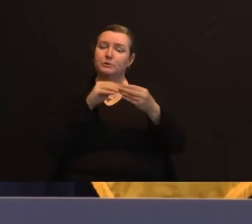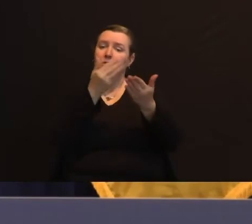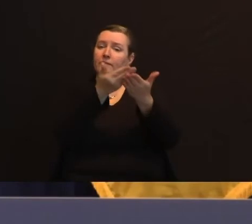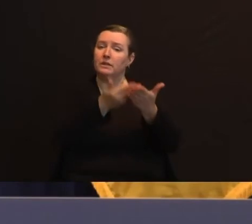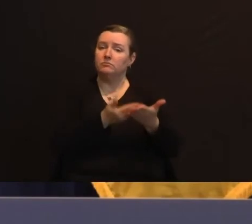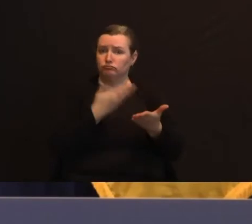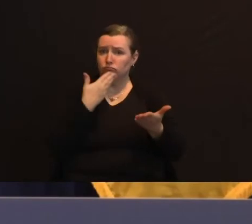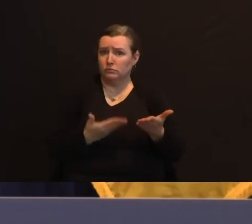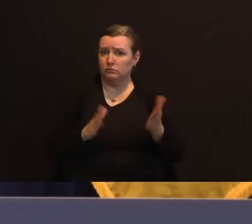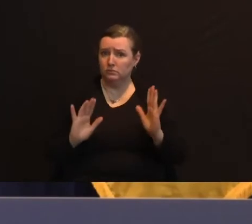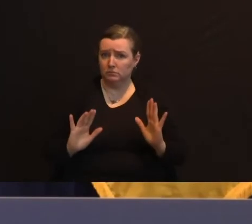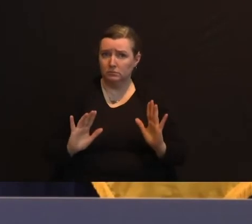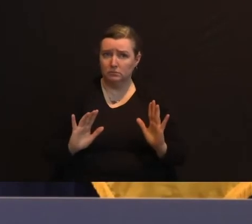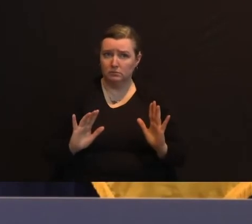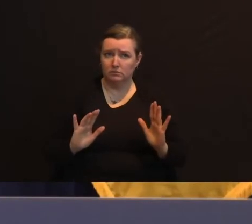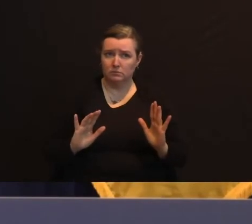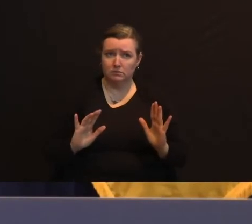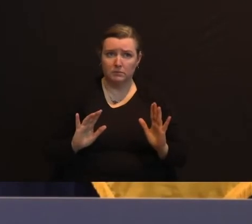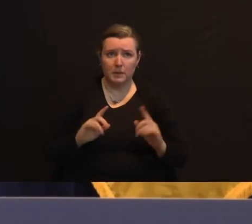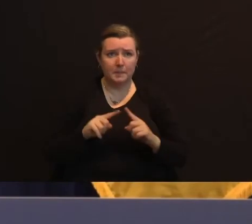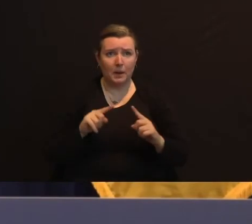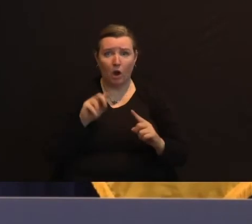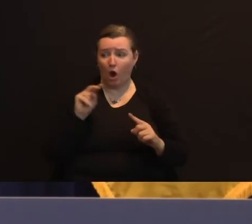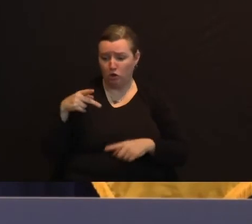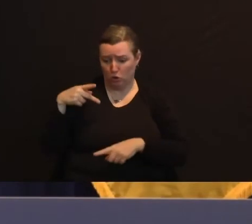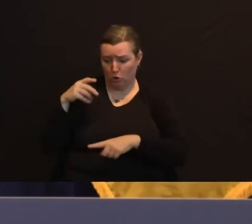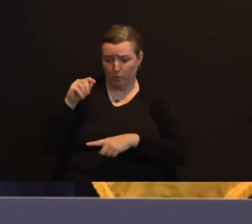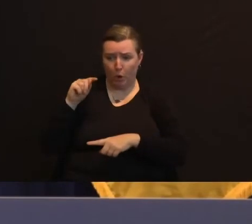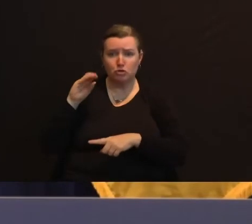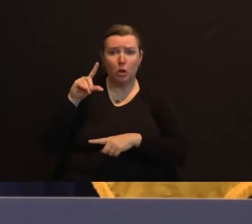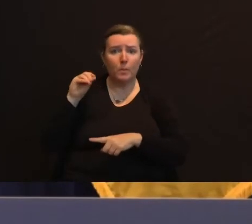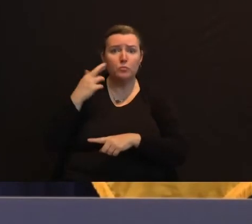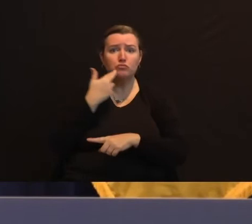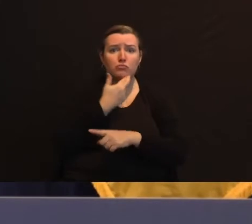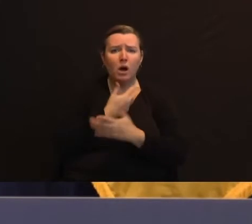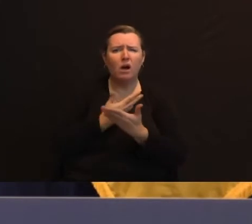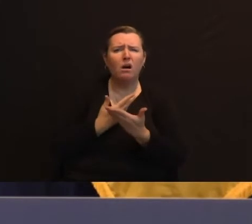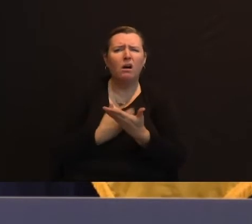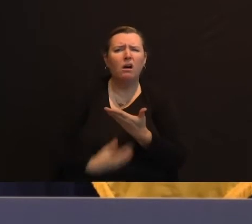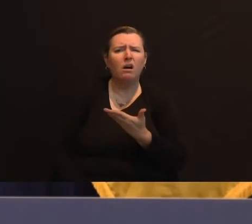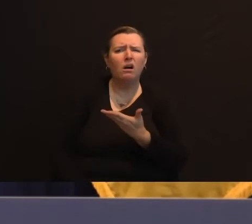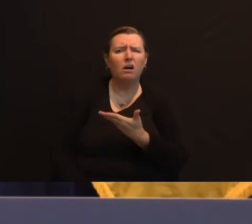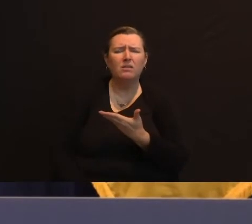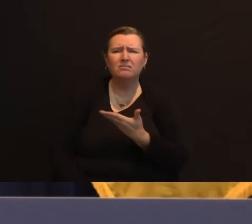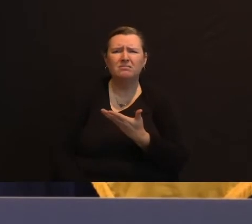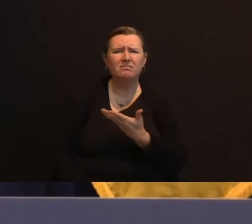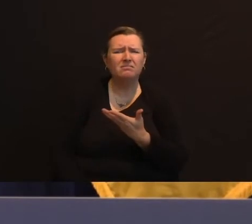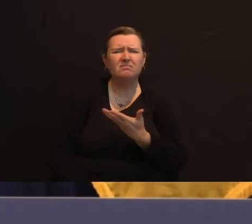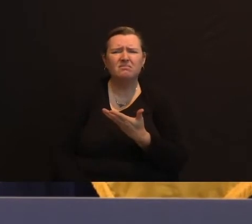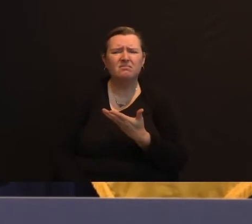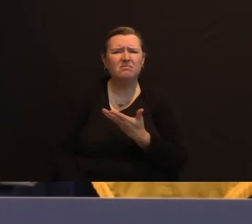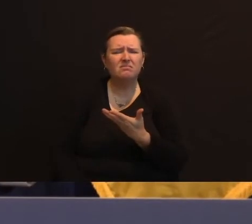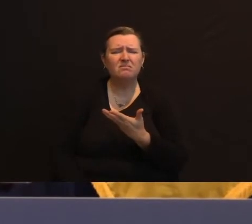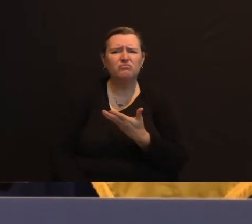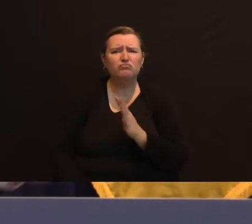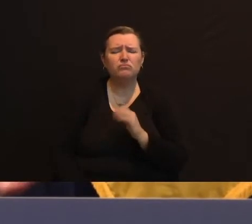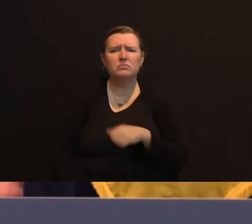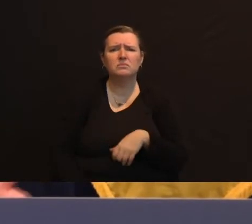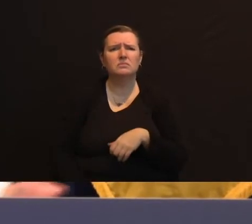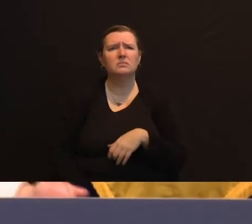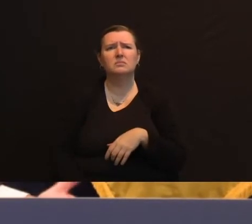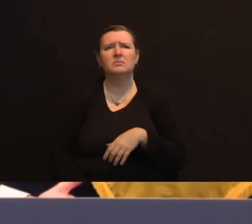jaw drops because it's obviously not everybody doing the right thing. We are left with as much enforcement as